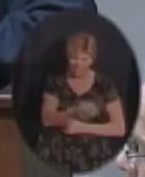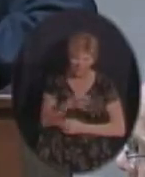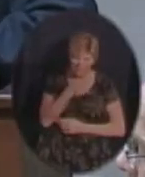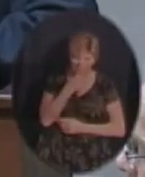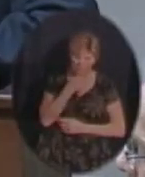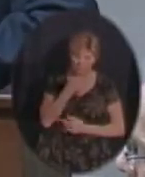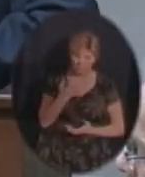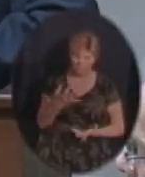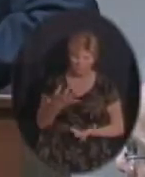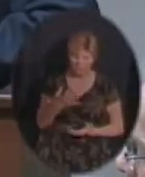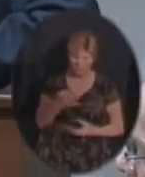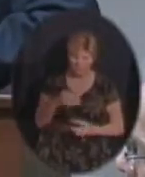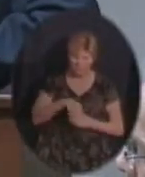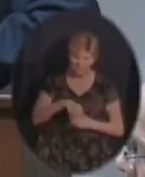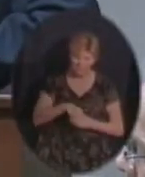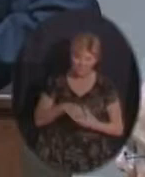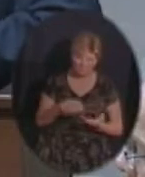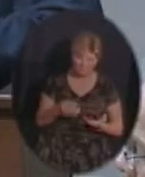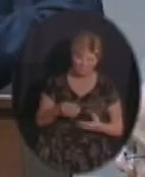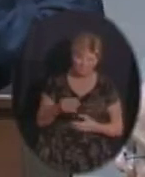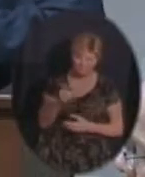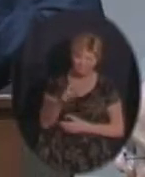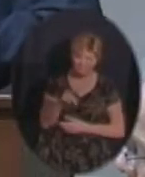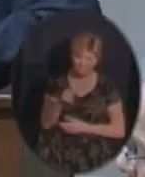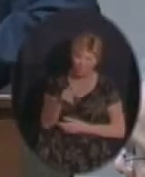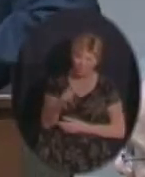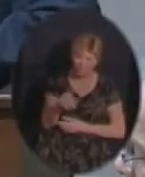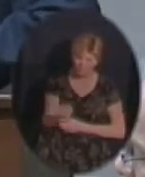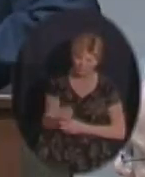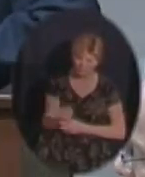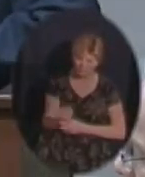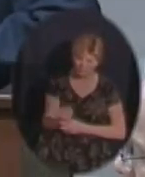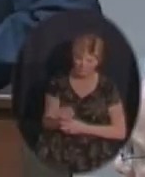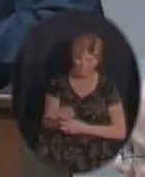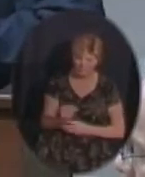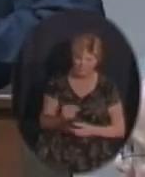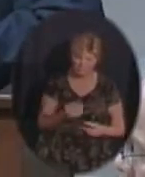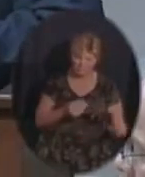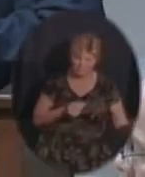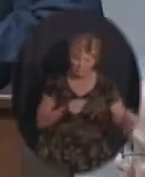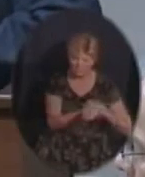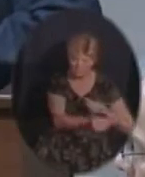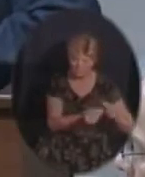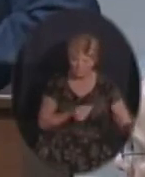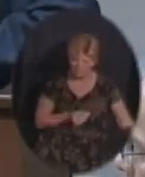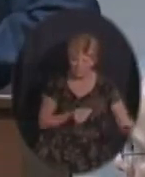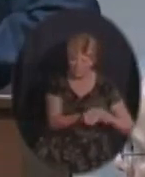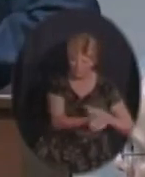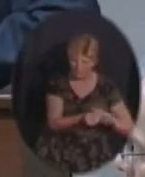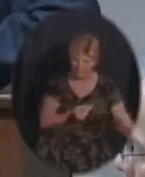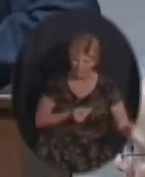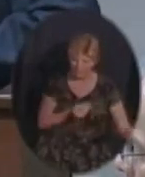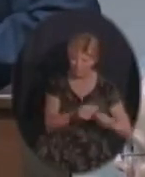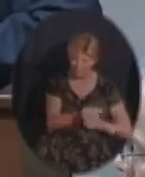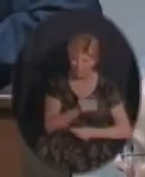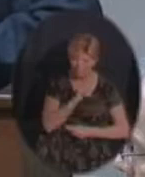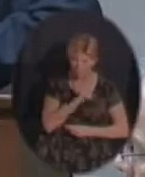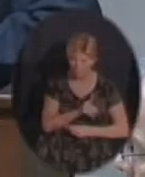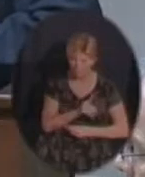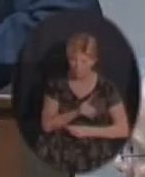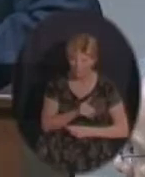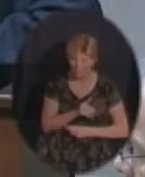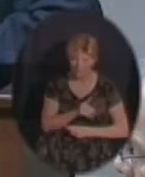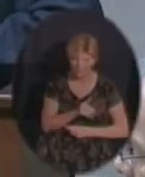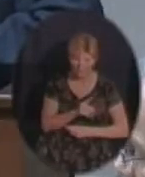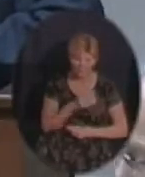does their client need? And so it's a give and take is what it is. And it was, like I said, it was very common to go direct, save